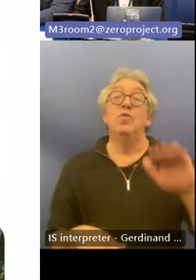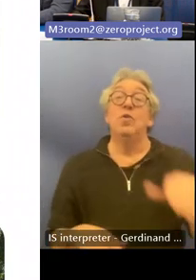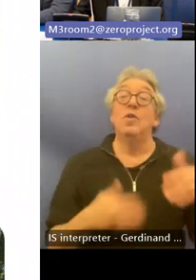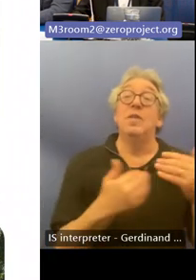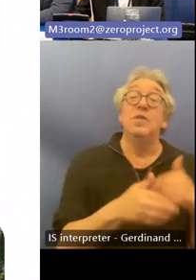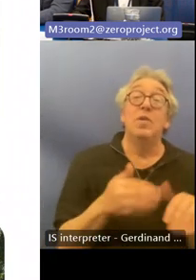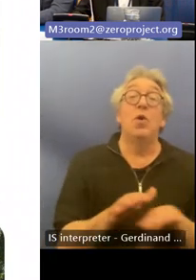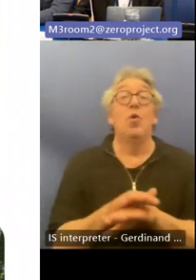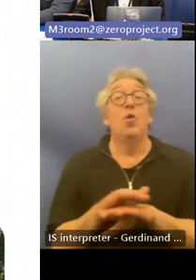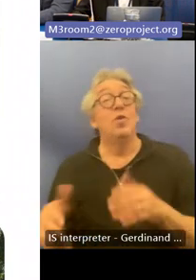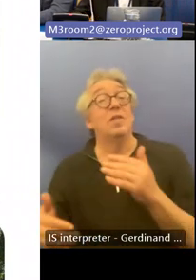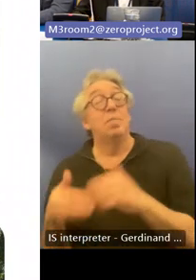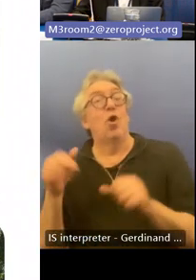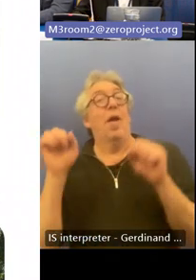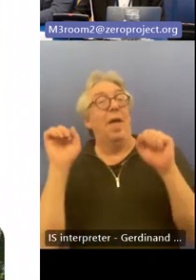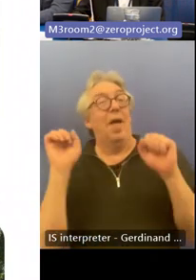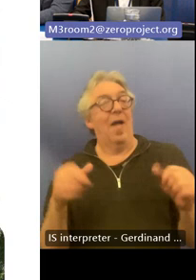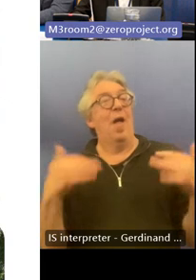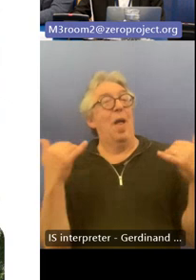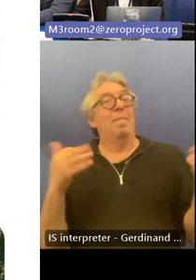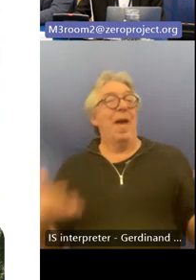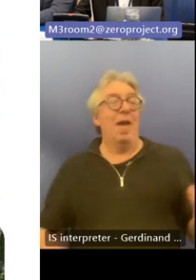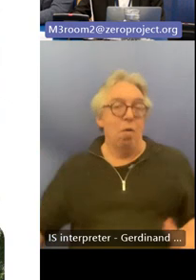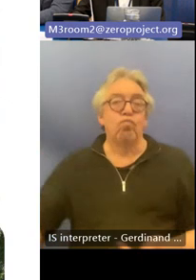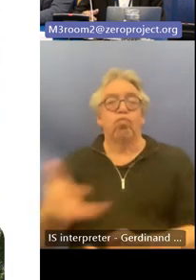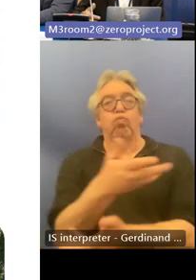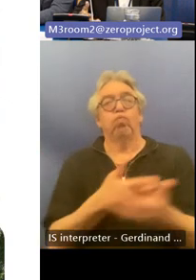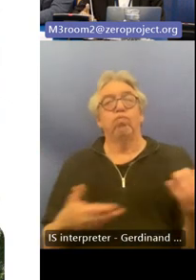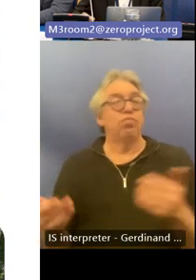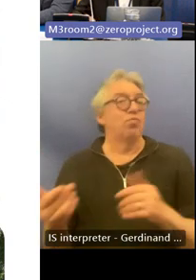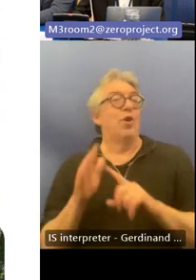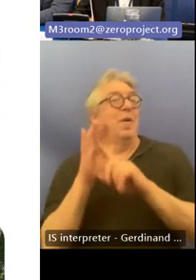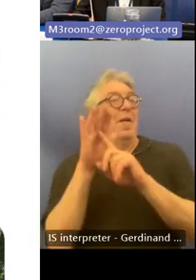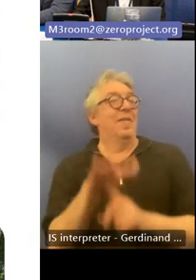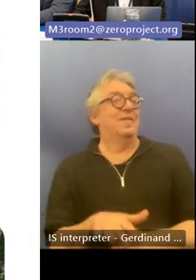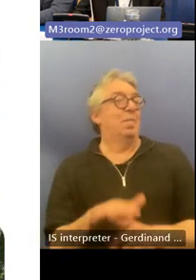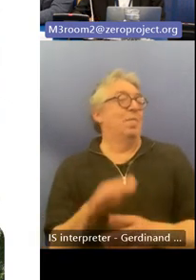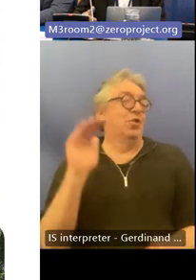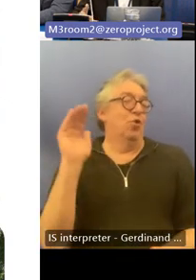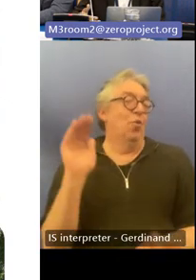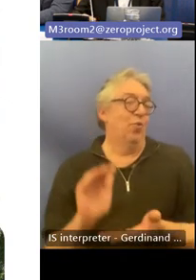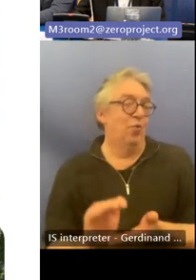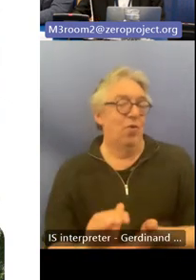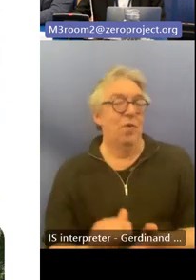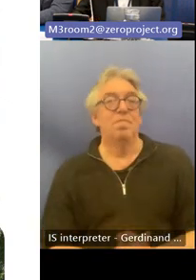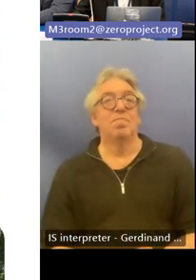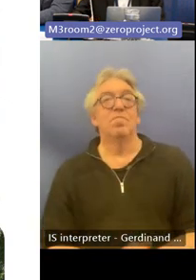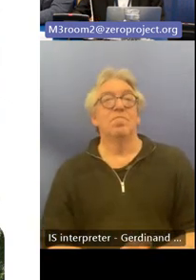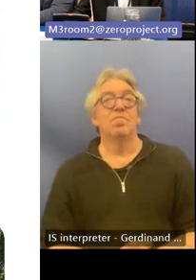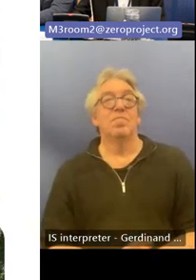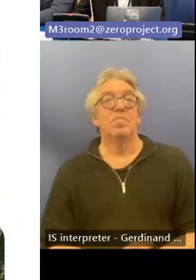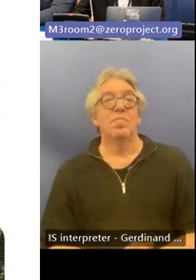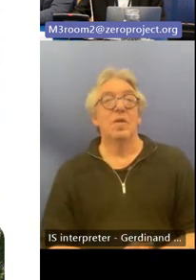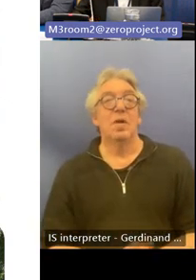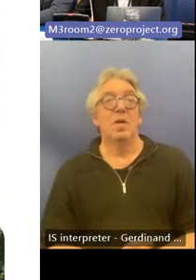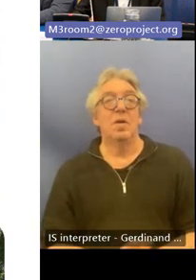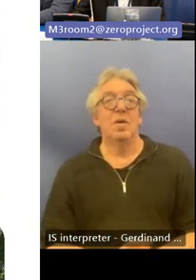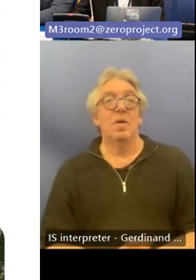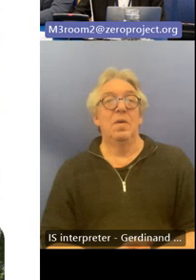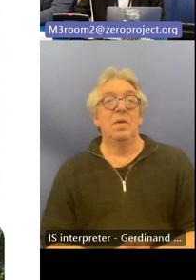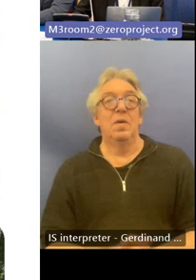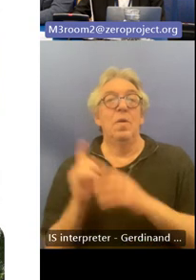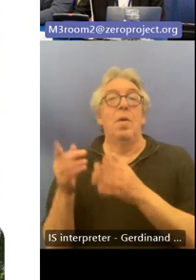to reduce the discrimination toward children with disability. And we also build accessibility at the public hall